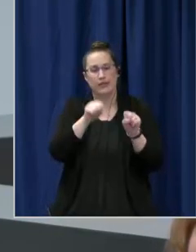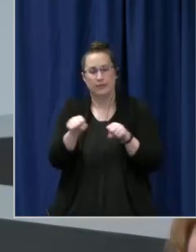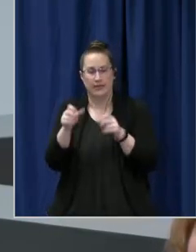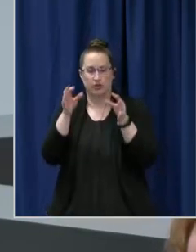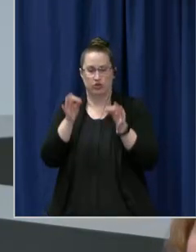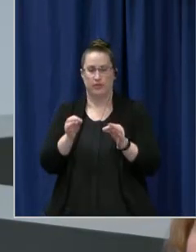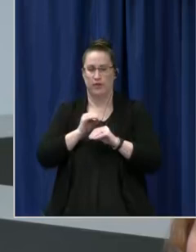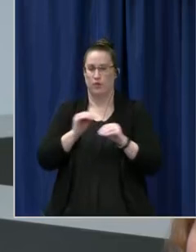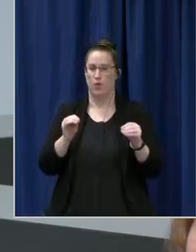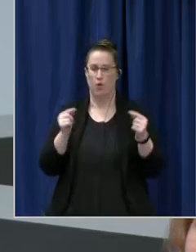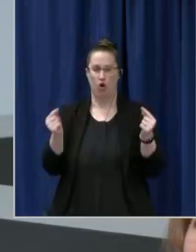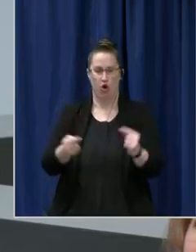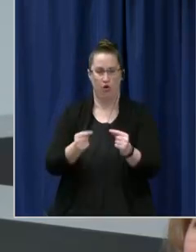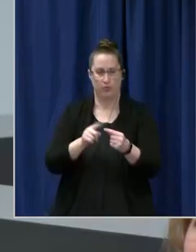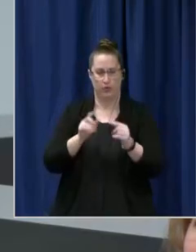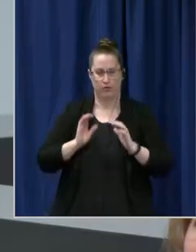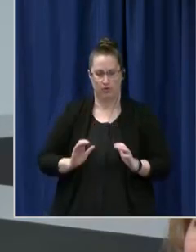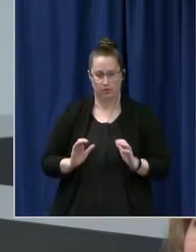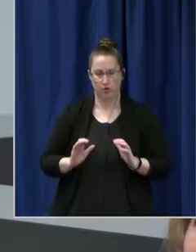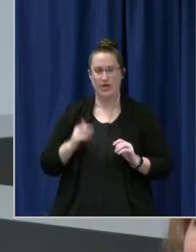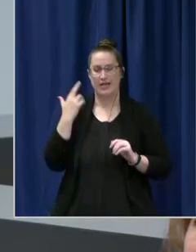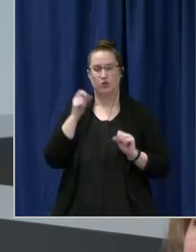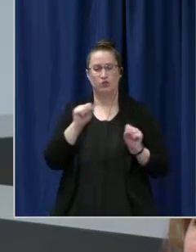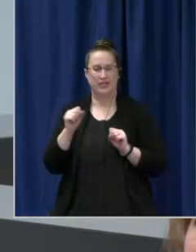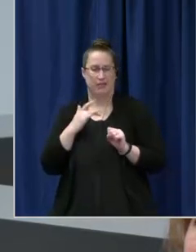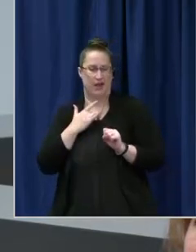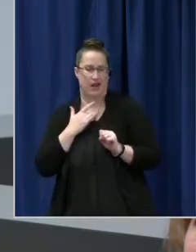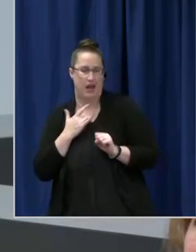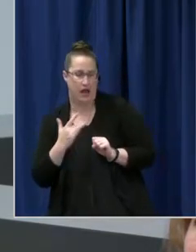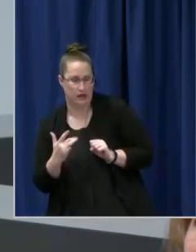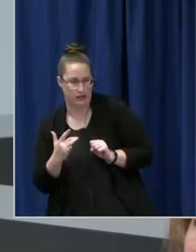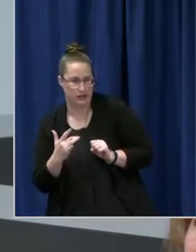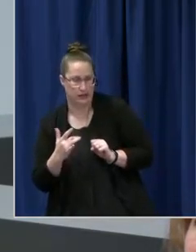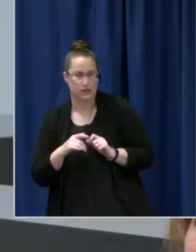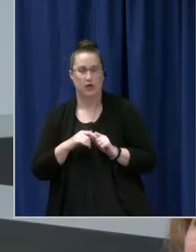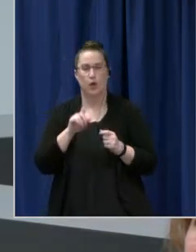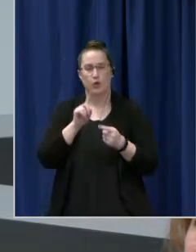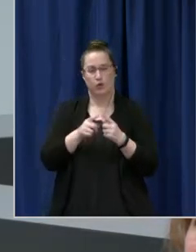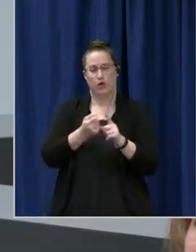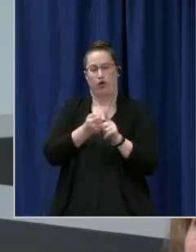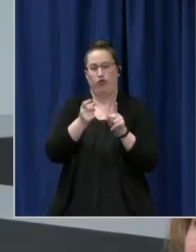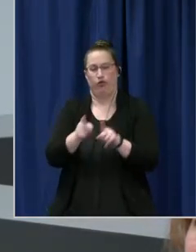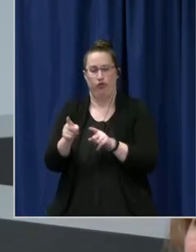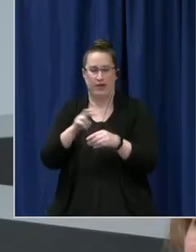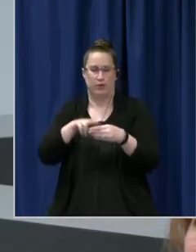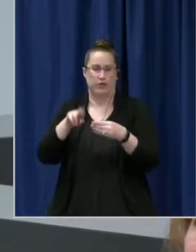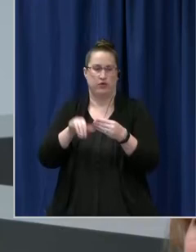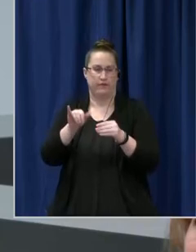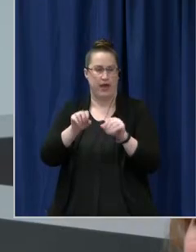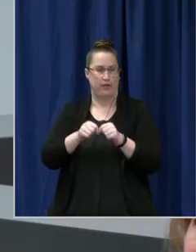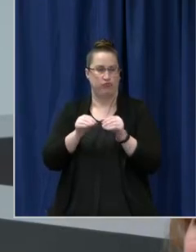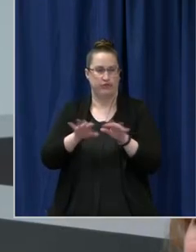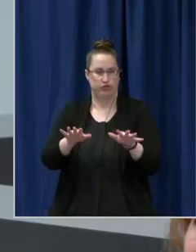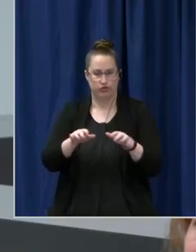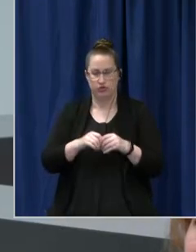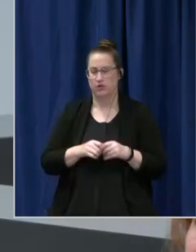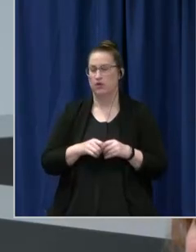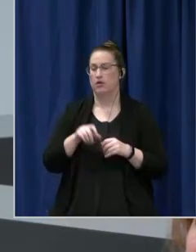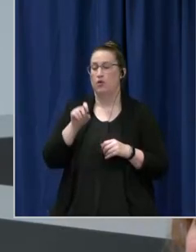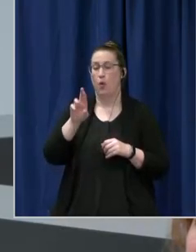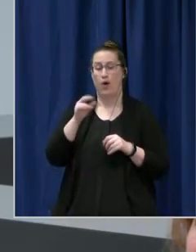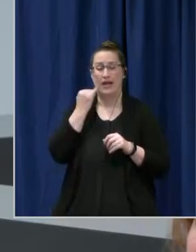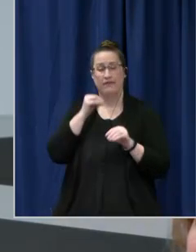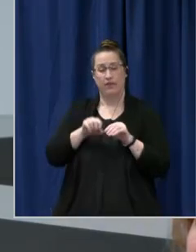no harm to the customer is reasonably likely to occur as a result of the breach, or where the breach solely